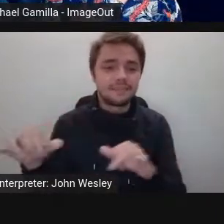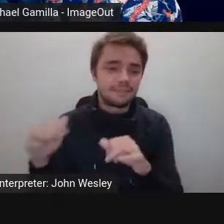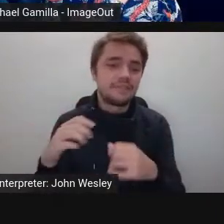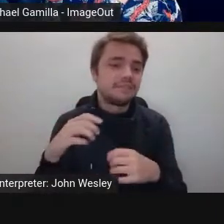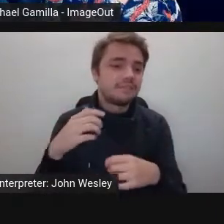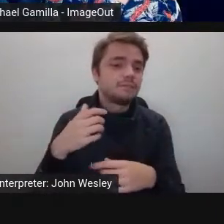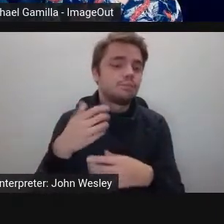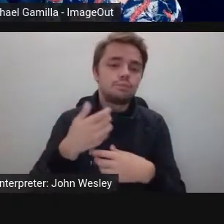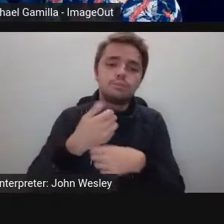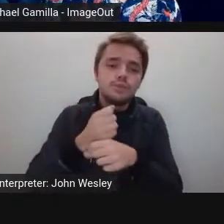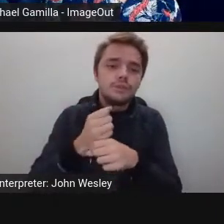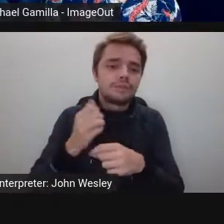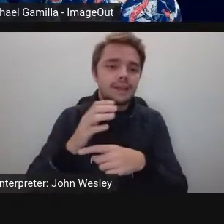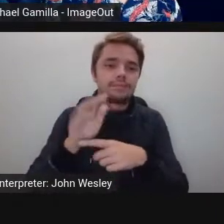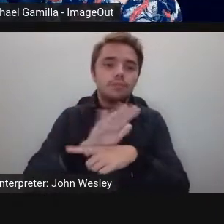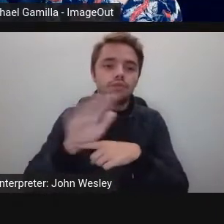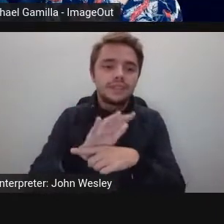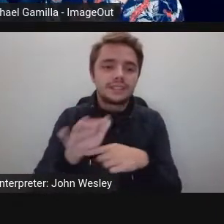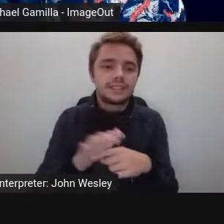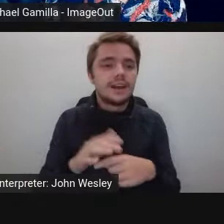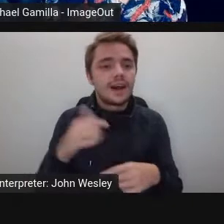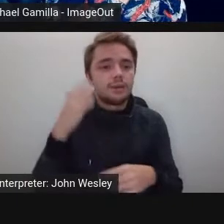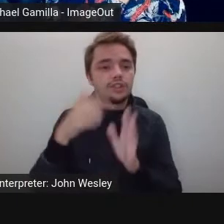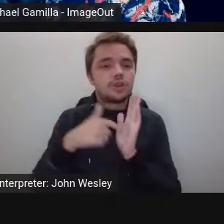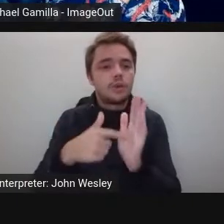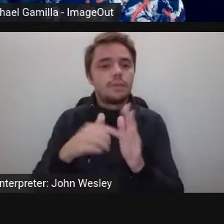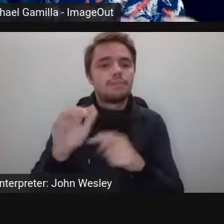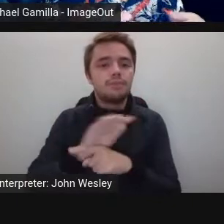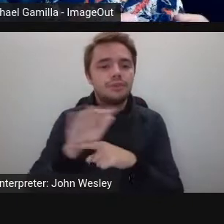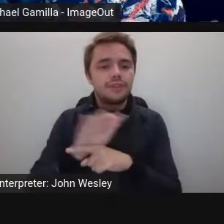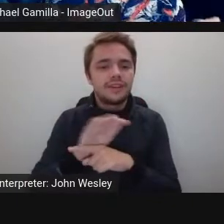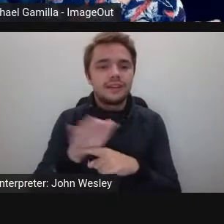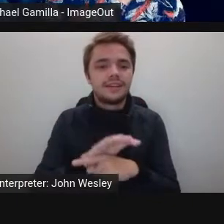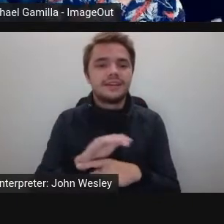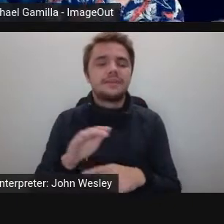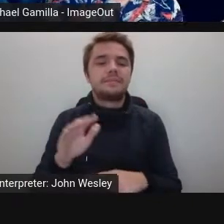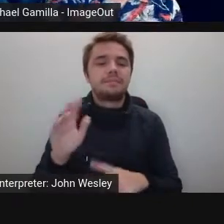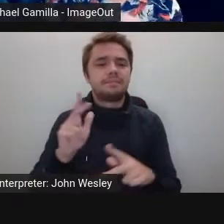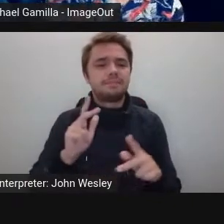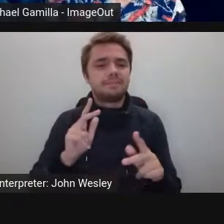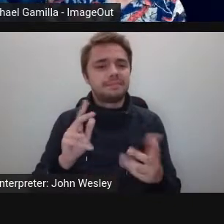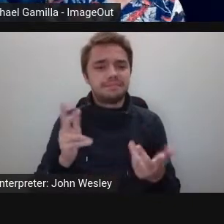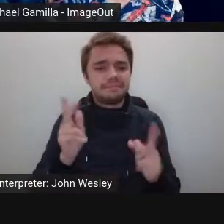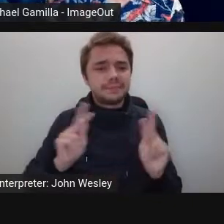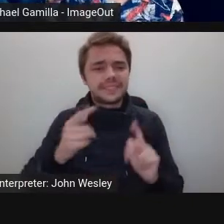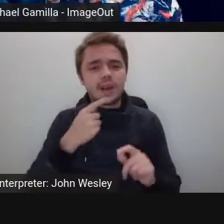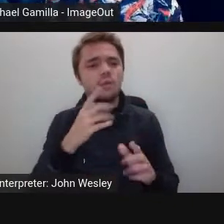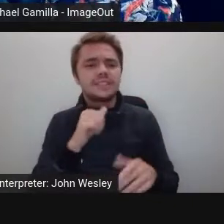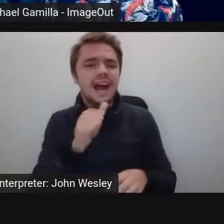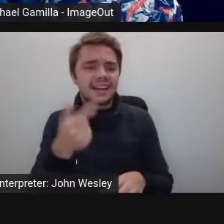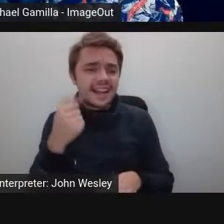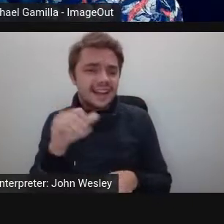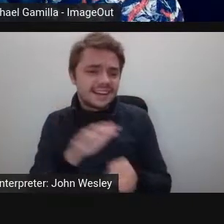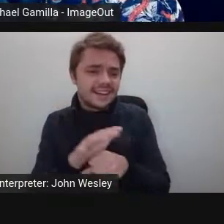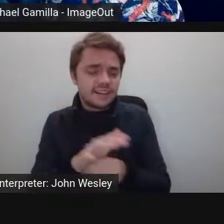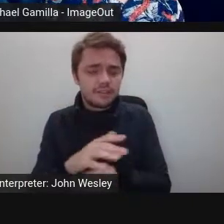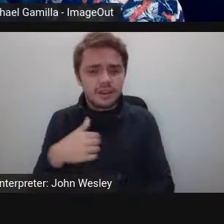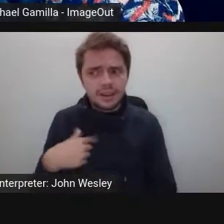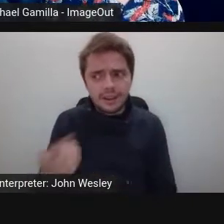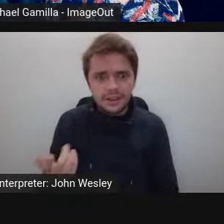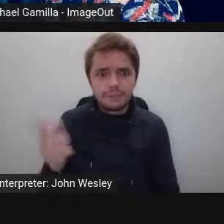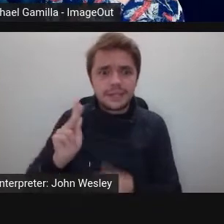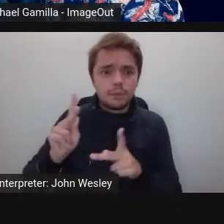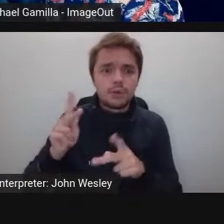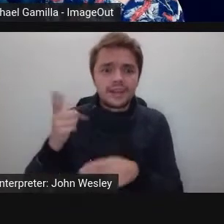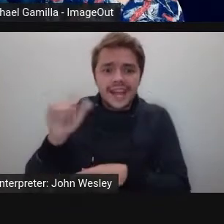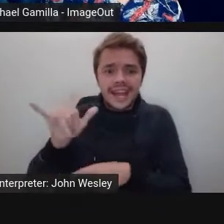some people would say, that doesn't, you know, gay. What are you talking about? These people have been gay from beginning to the end of the movie. But I